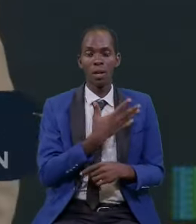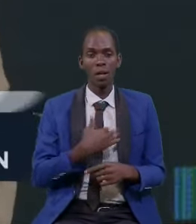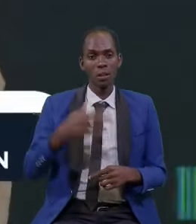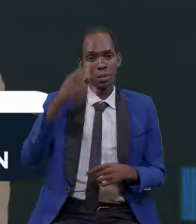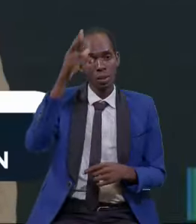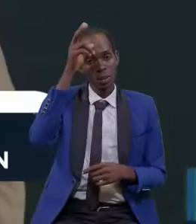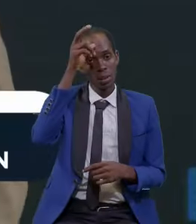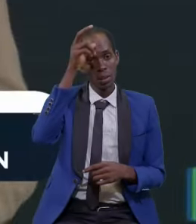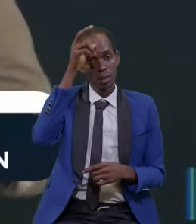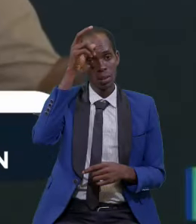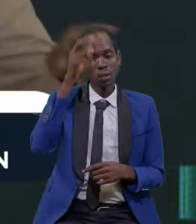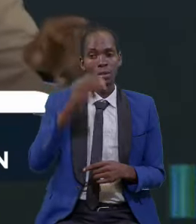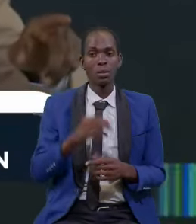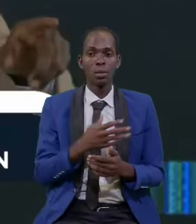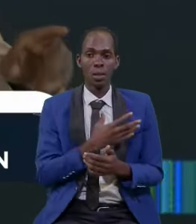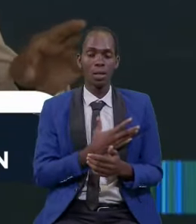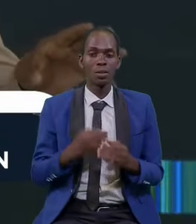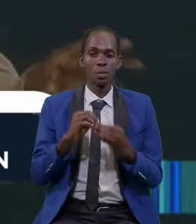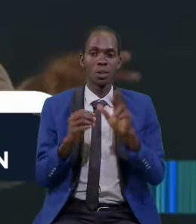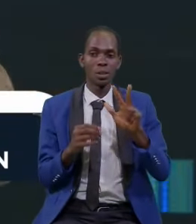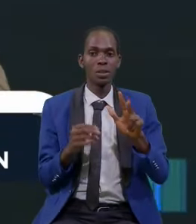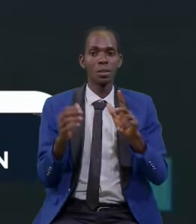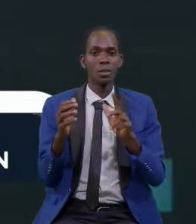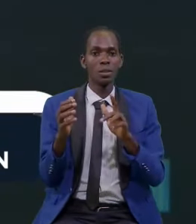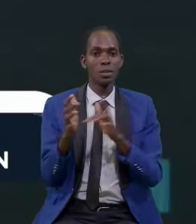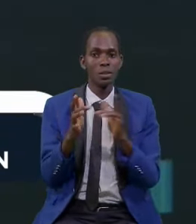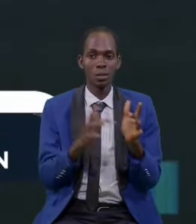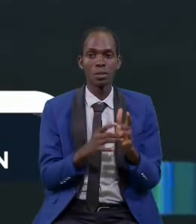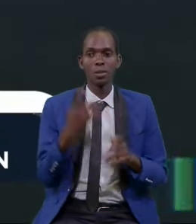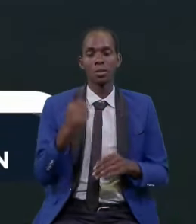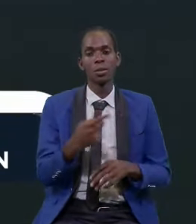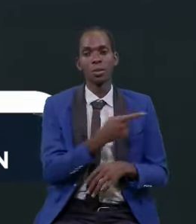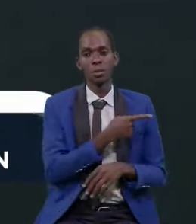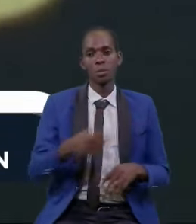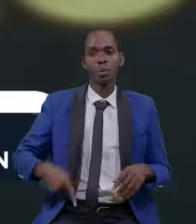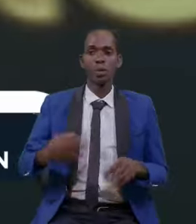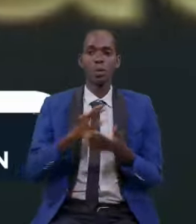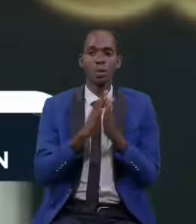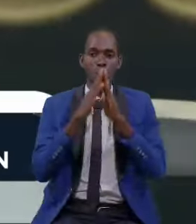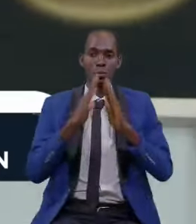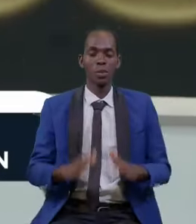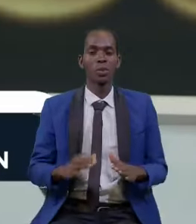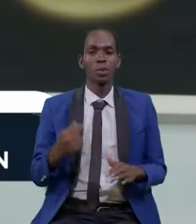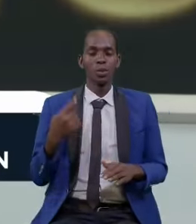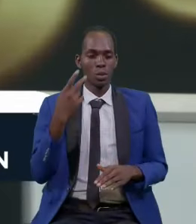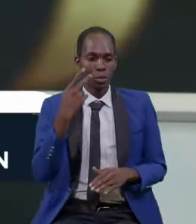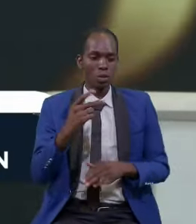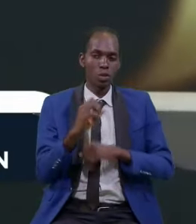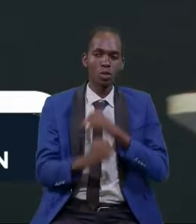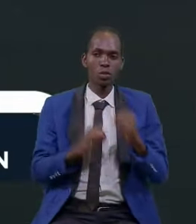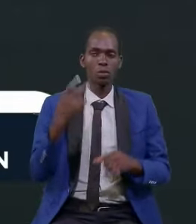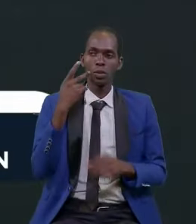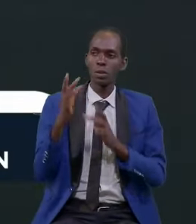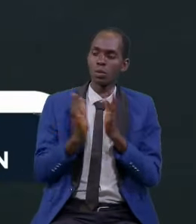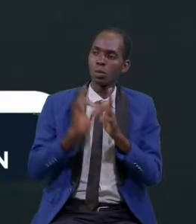the Prince of Peace, is seen suffering. We'll see him, look at him going to the cross, and we'll see